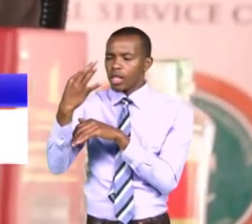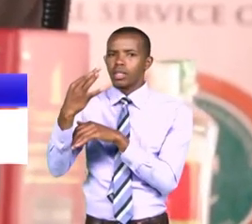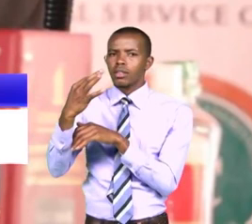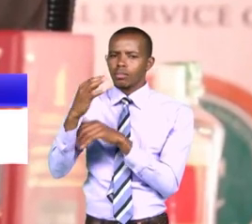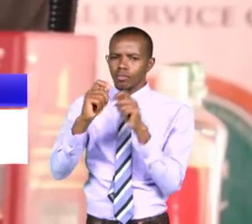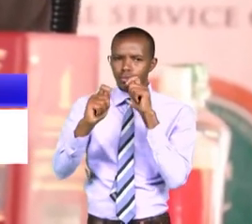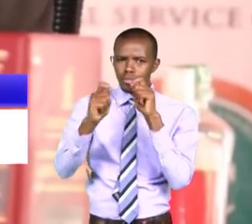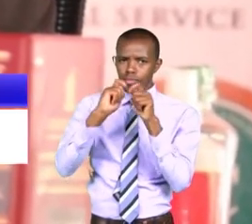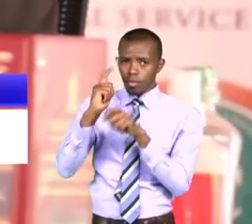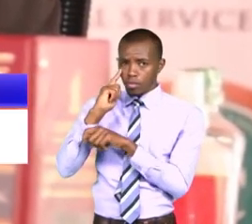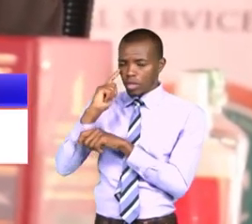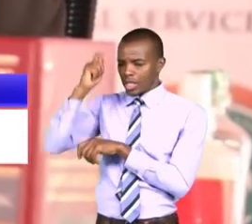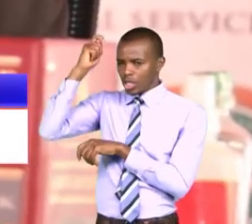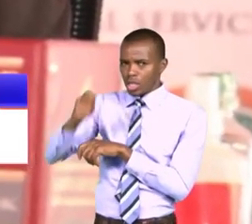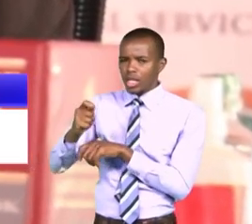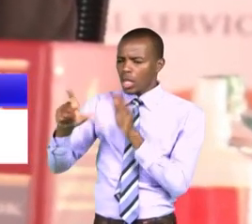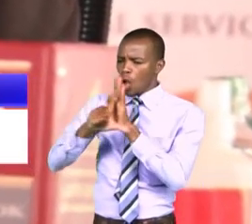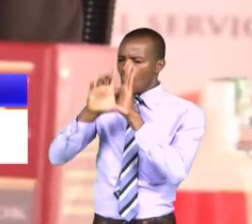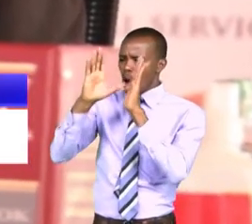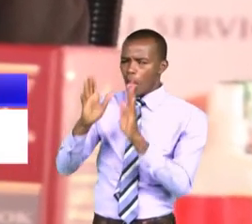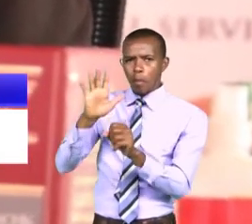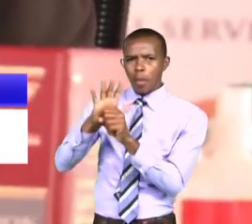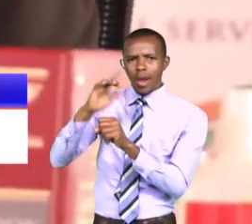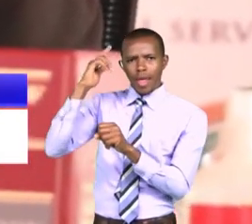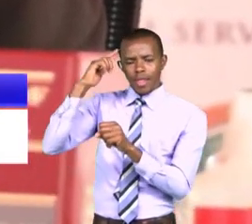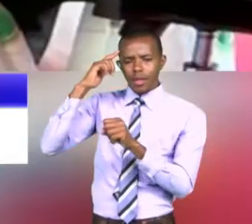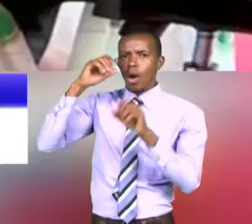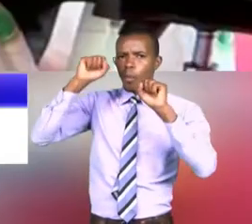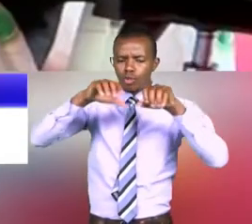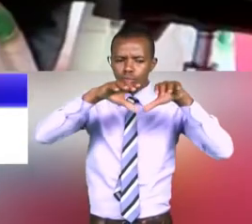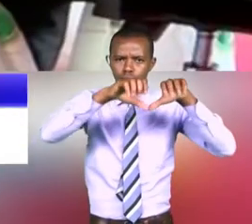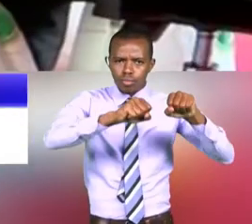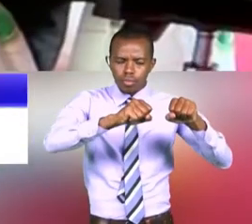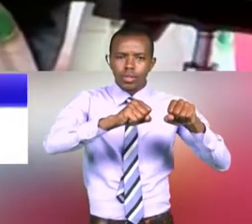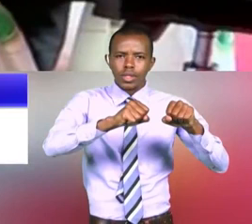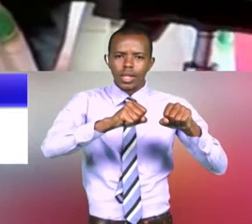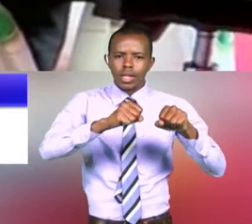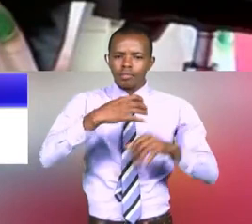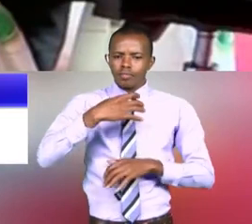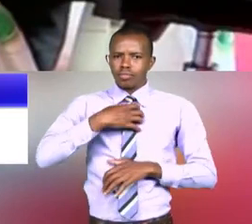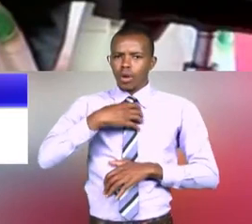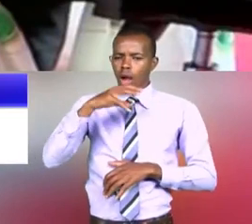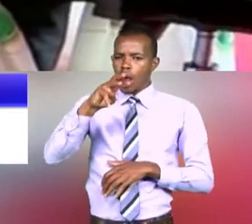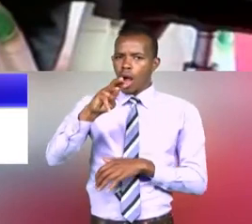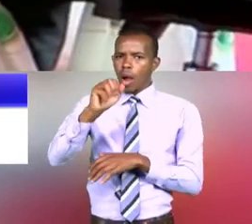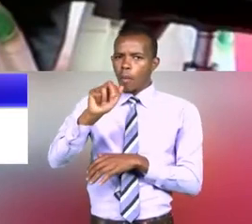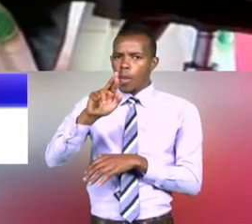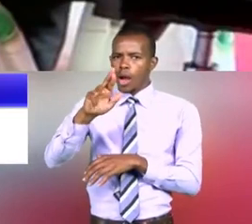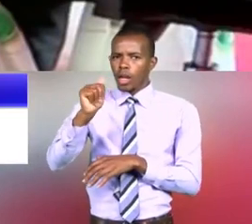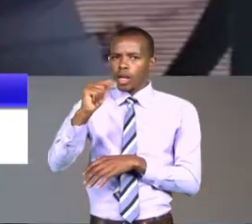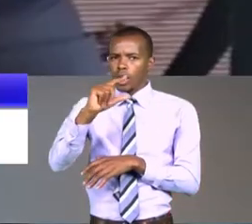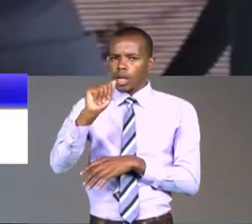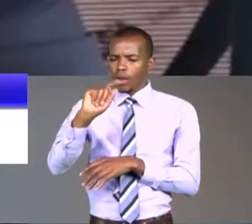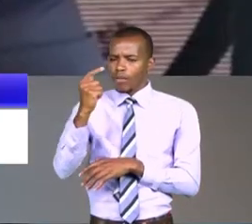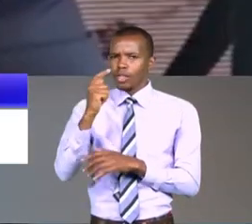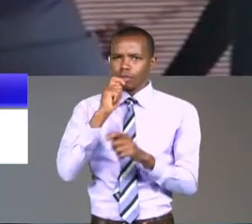Justice Ouko, who many lawyers thought was poised to succeed retired Chief Justice David Maraga, was first to be interviewed.